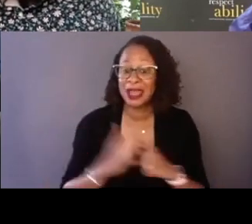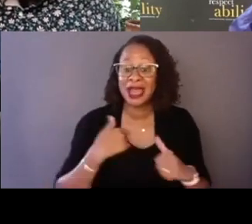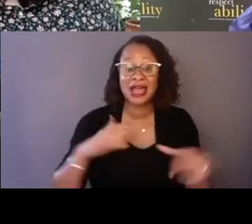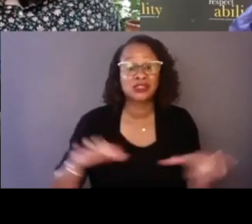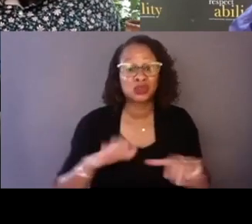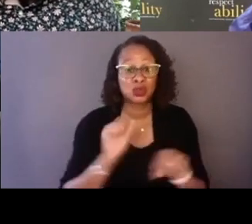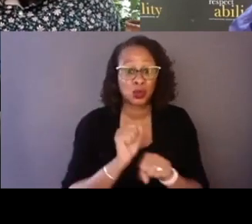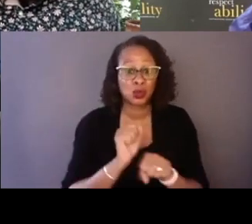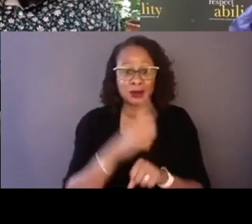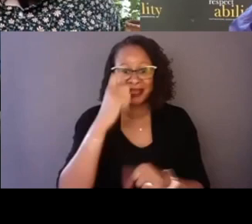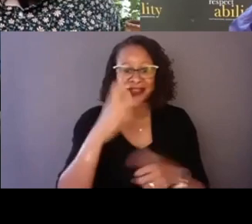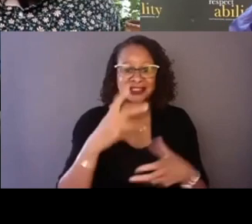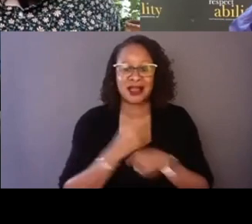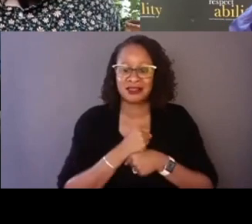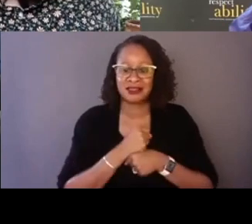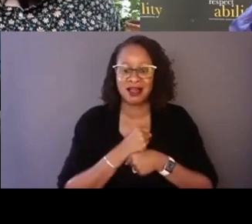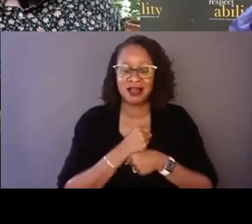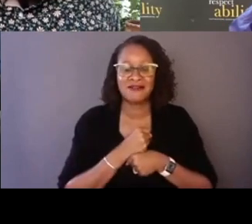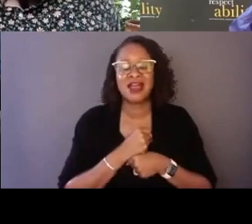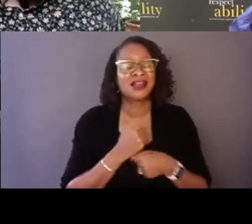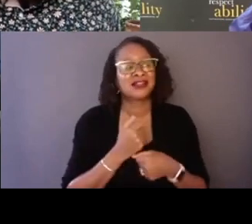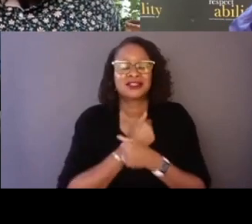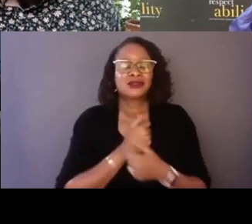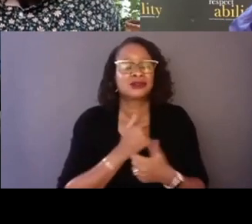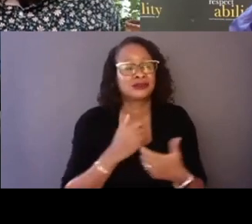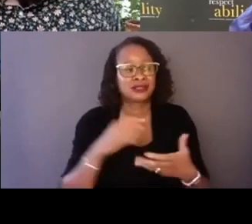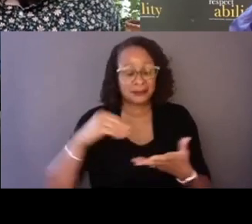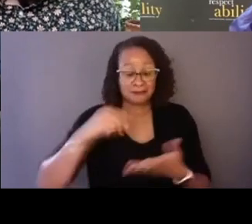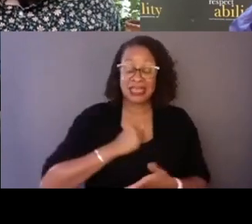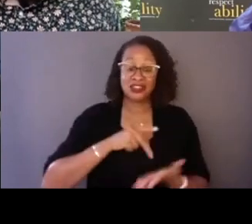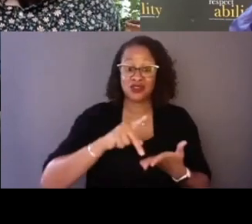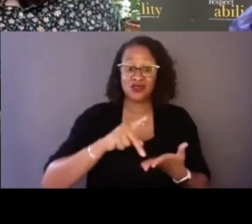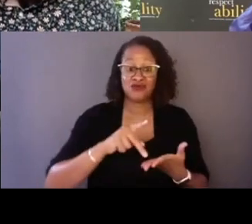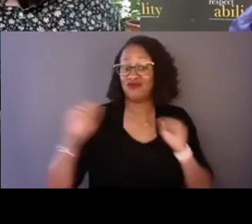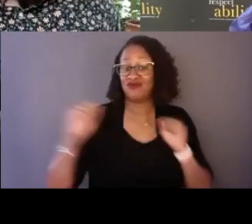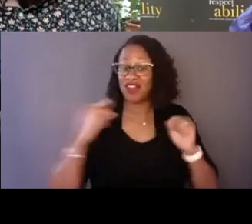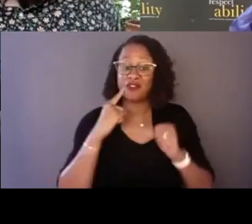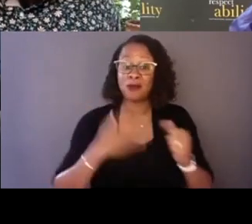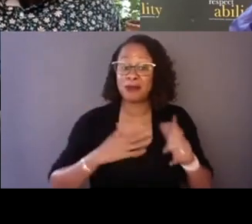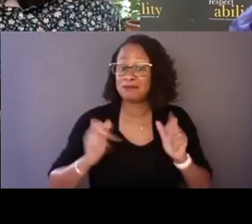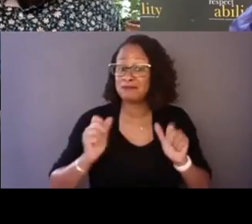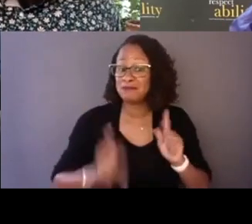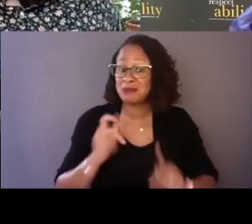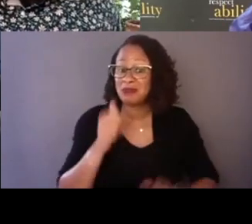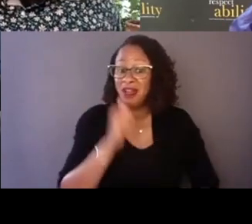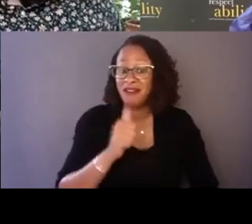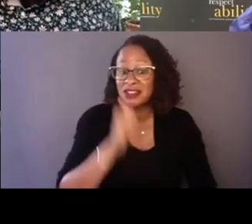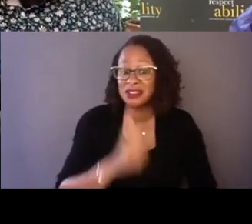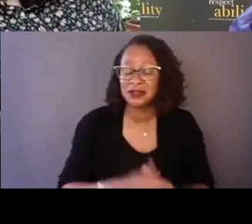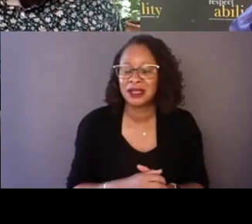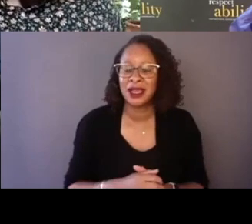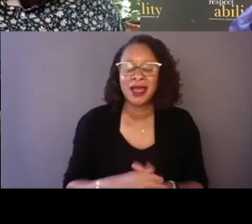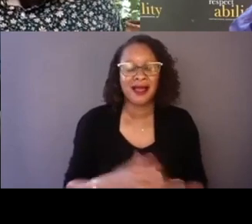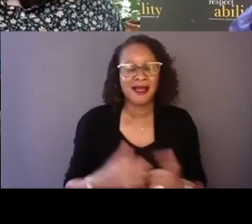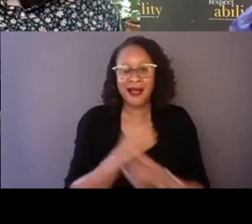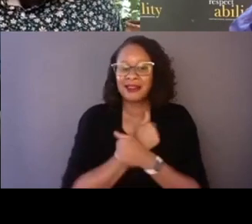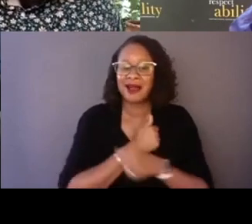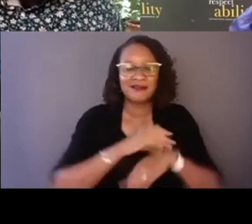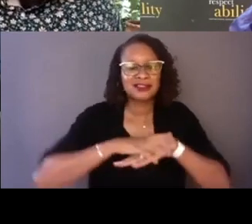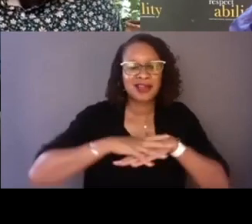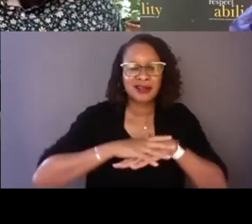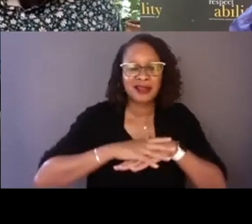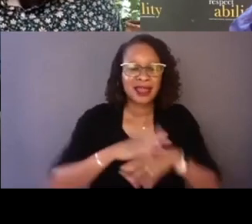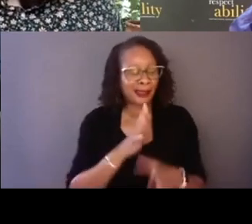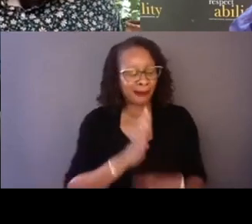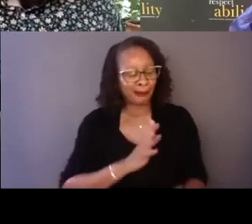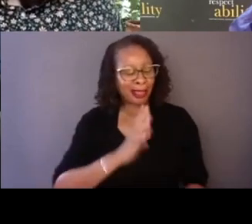love to get paid to fight for my people every day. And I think I love subtly and politely busting